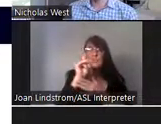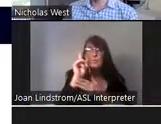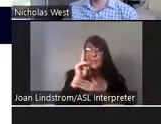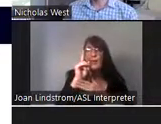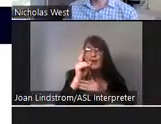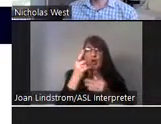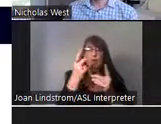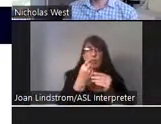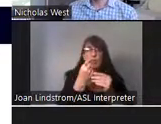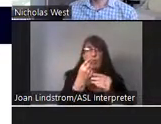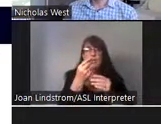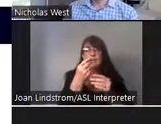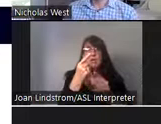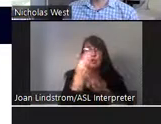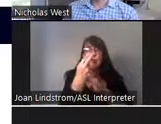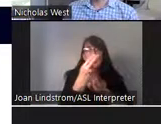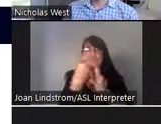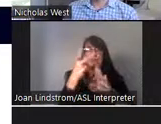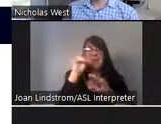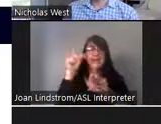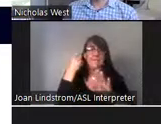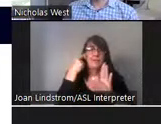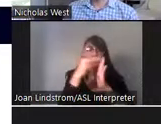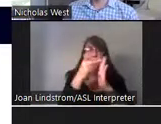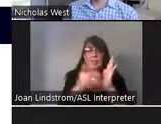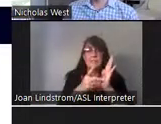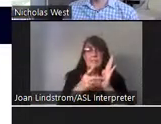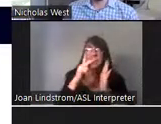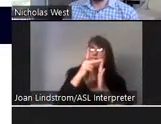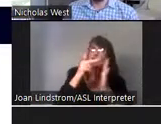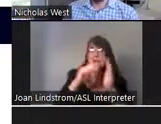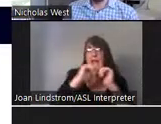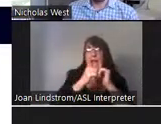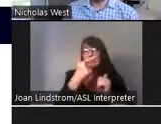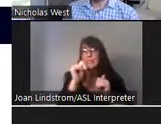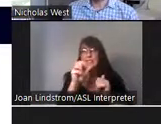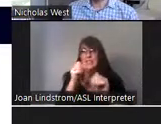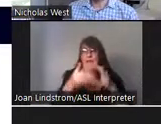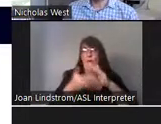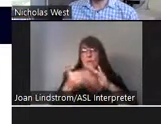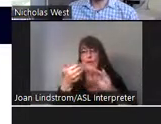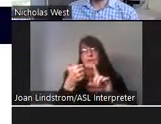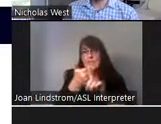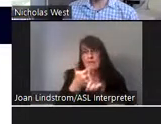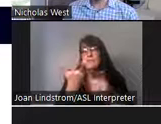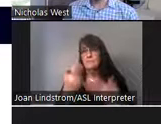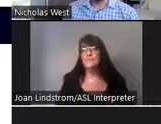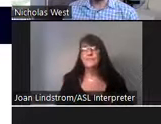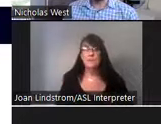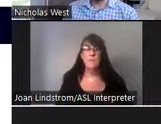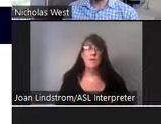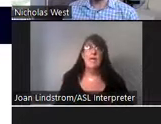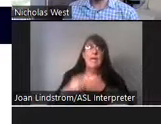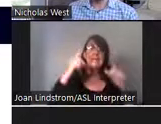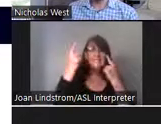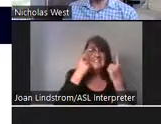policy. Or we set some of the policies in terms of how GSA will operate ourselves. So considering